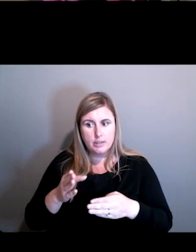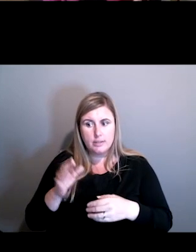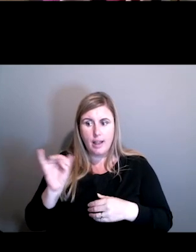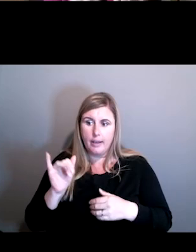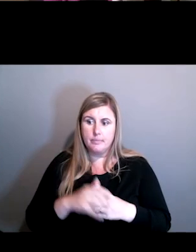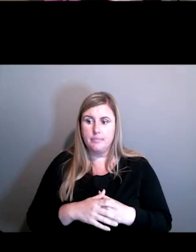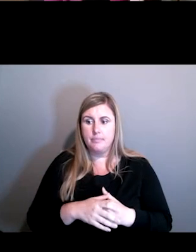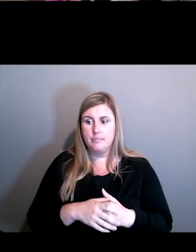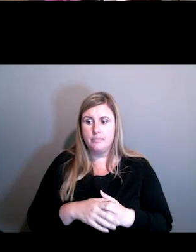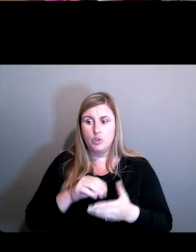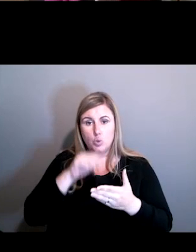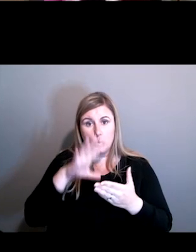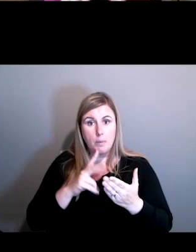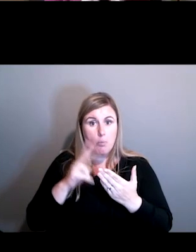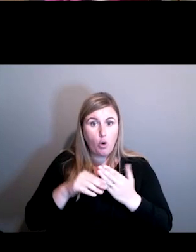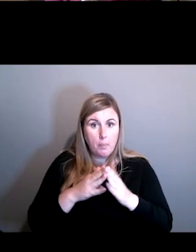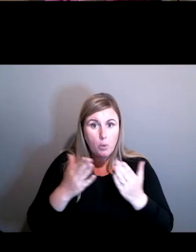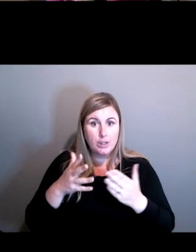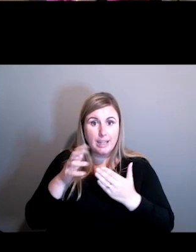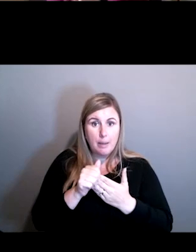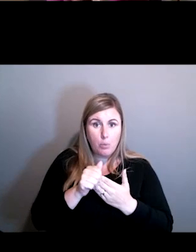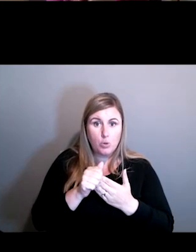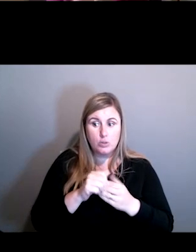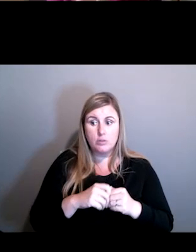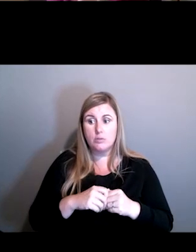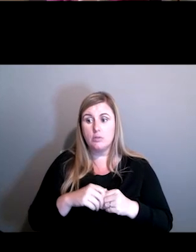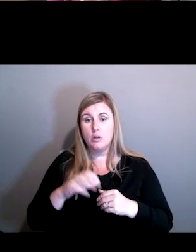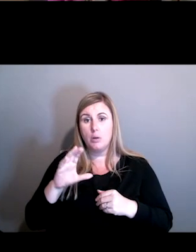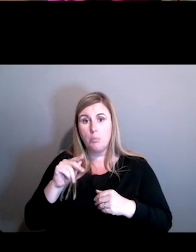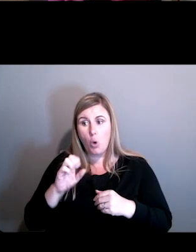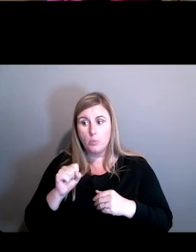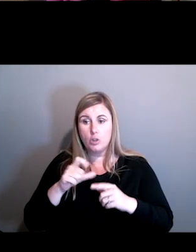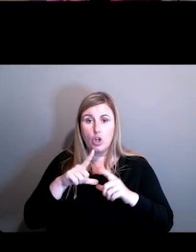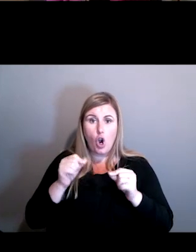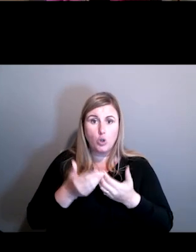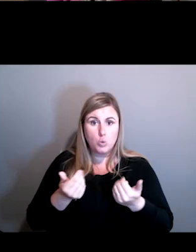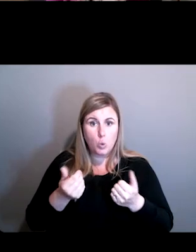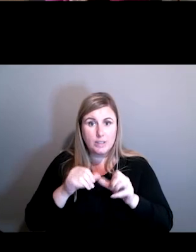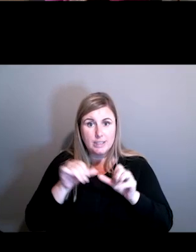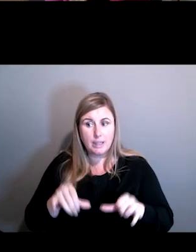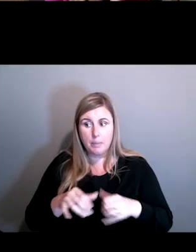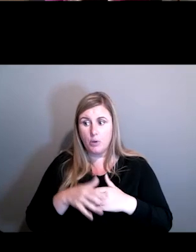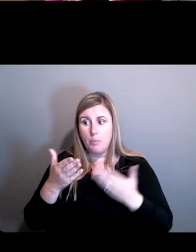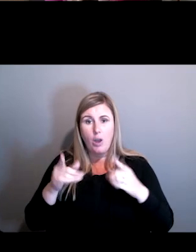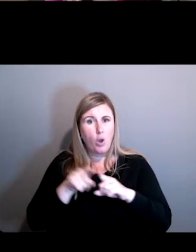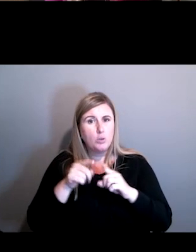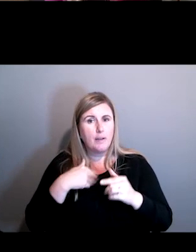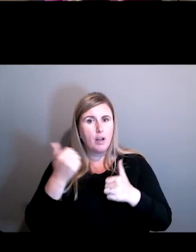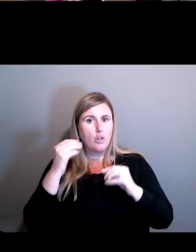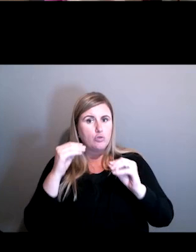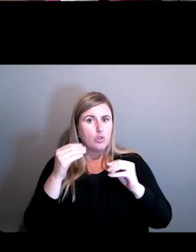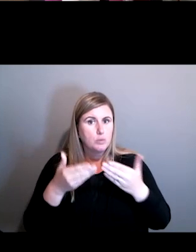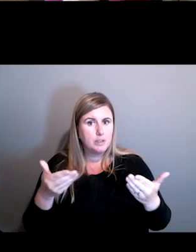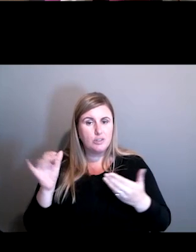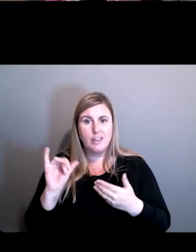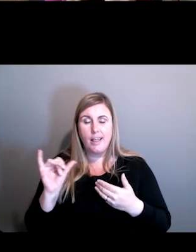as student program books, clipboards with your cold probes, card sort systems. You may also have other instructional materials